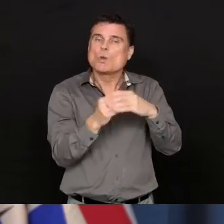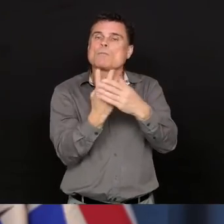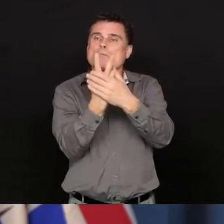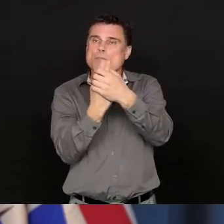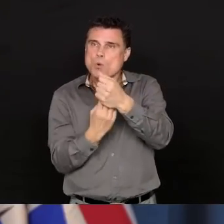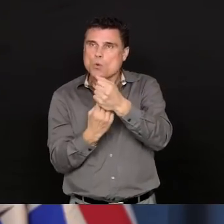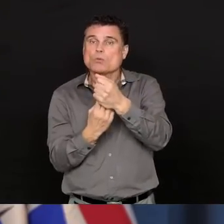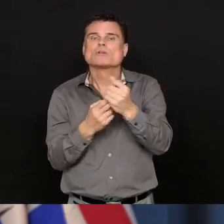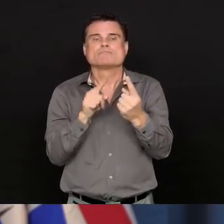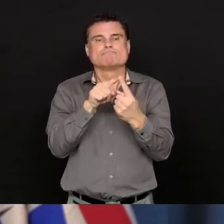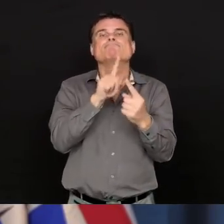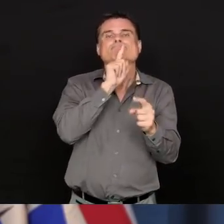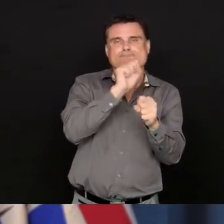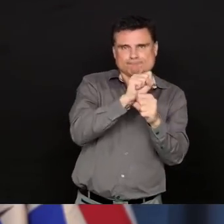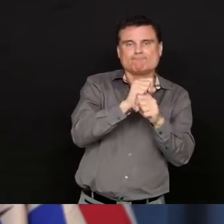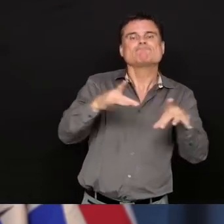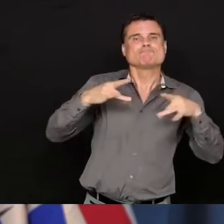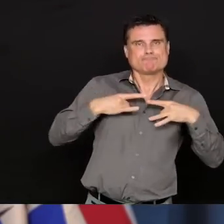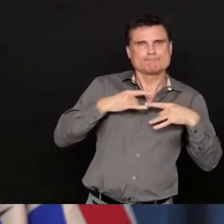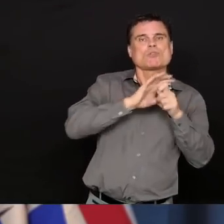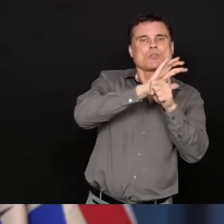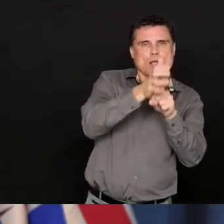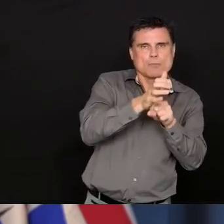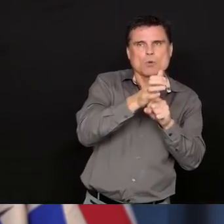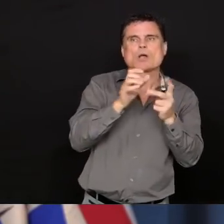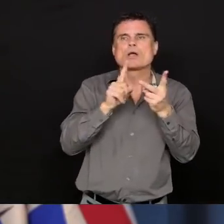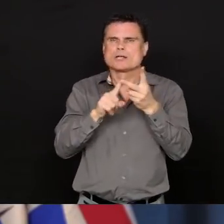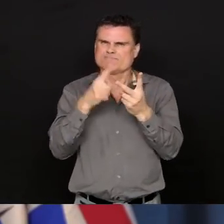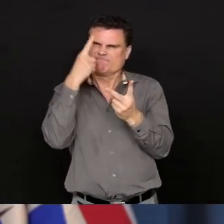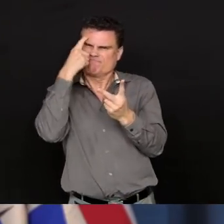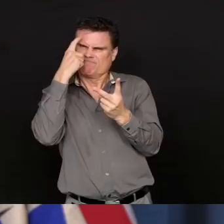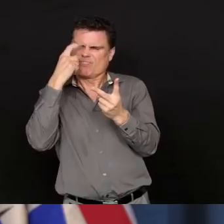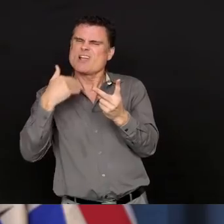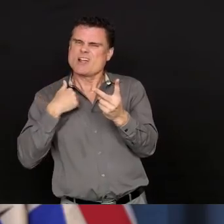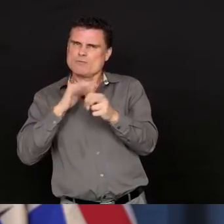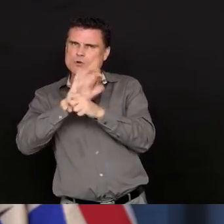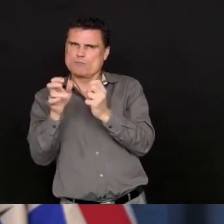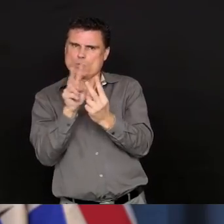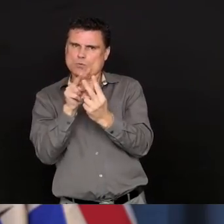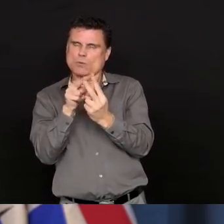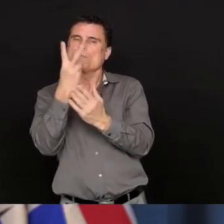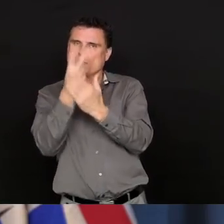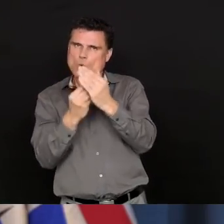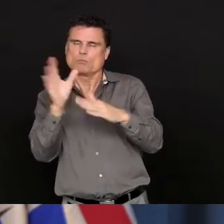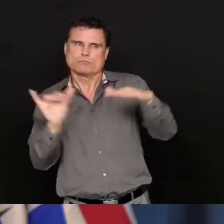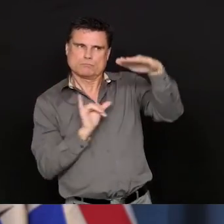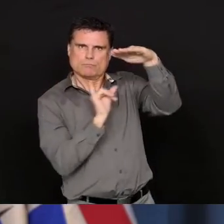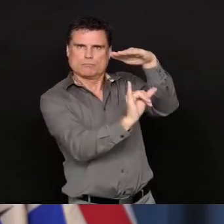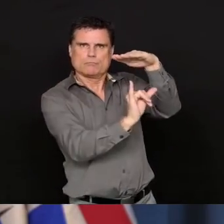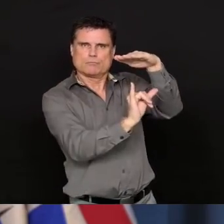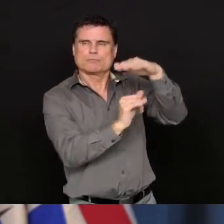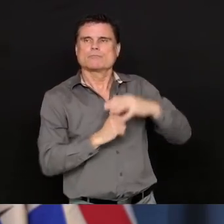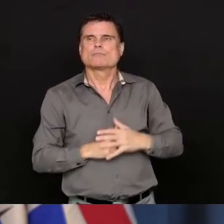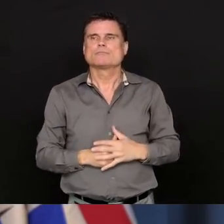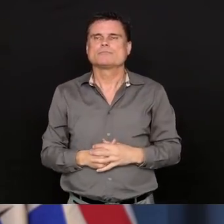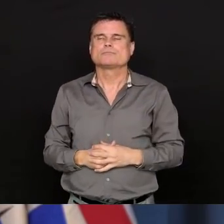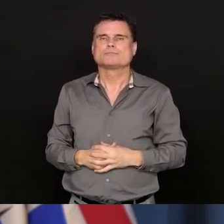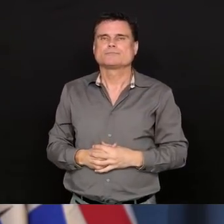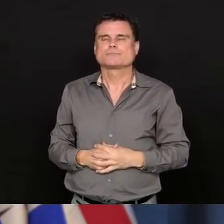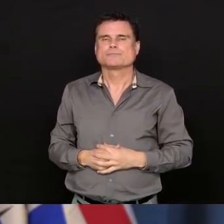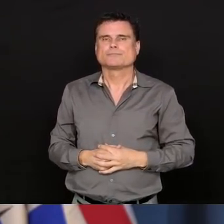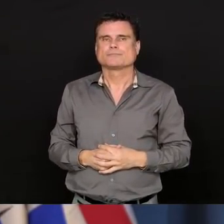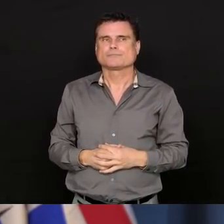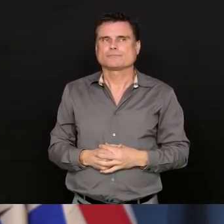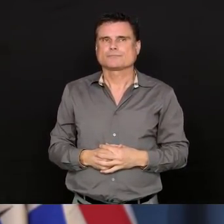know, between people being in hospital, going into the ICU, coming back into a hospital room, being